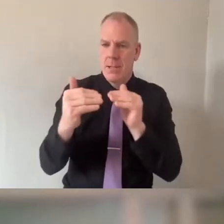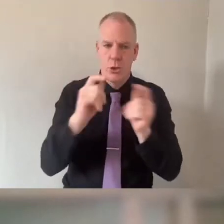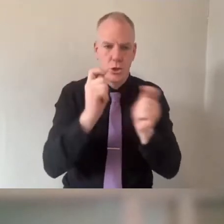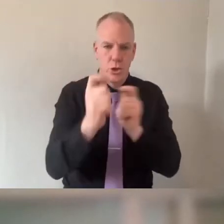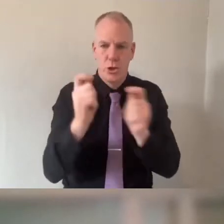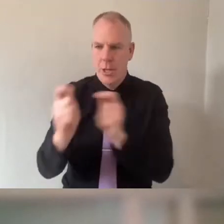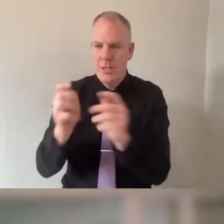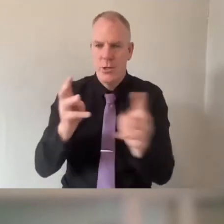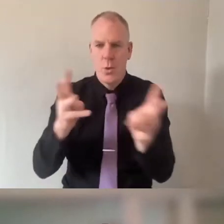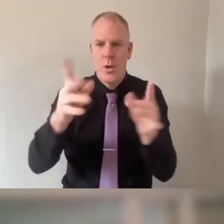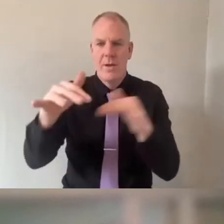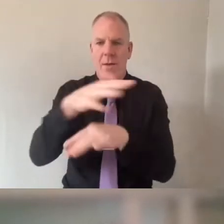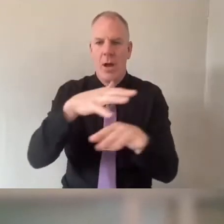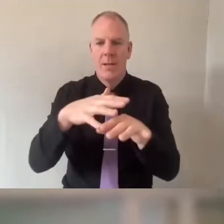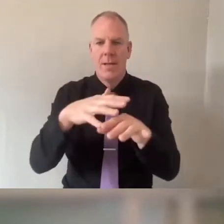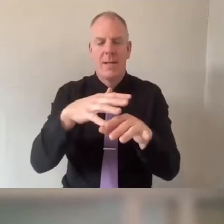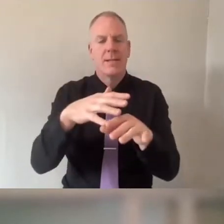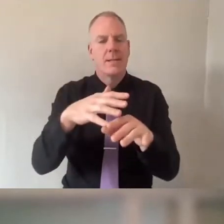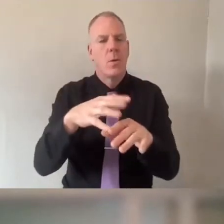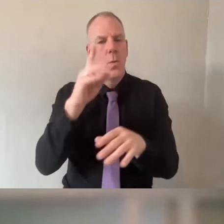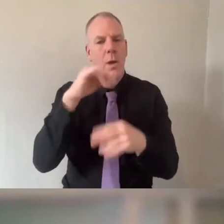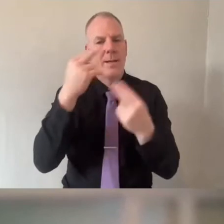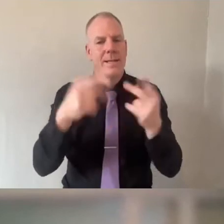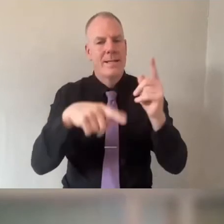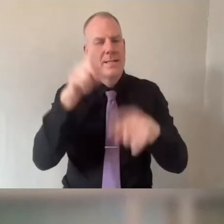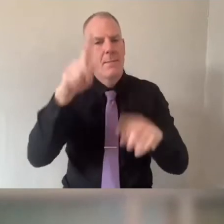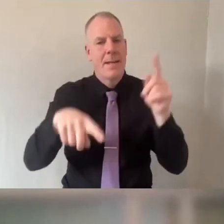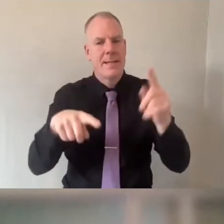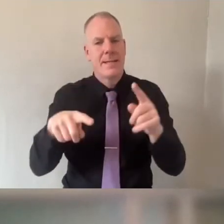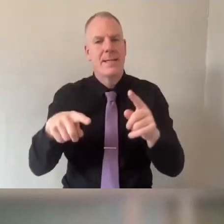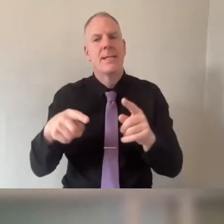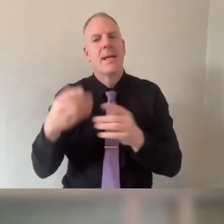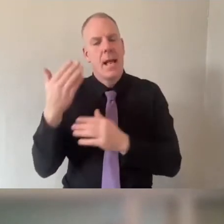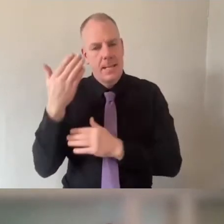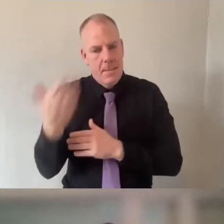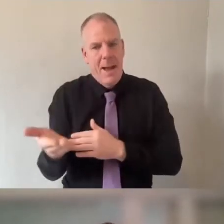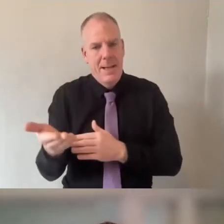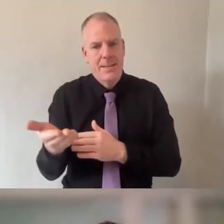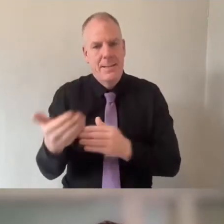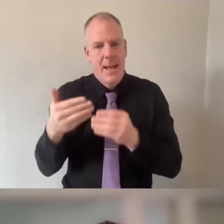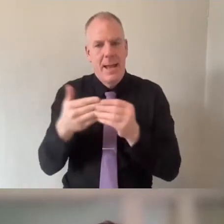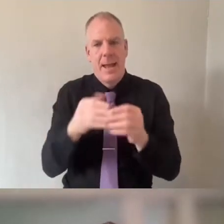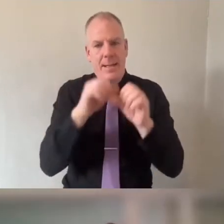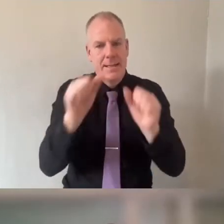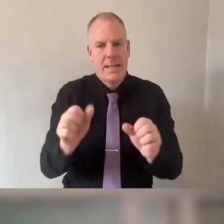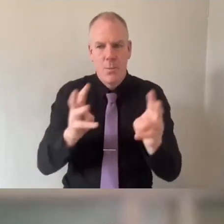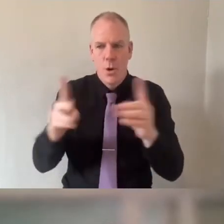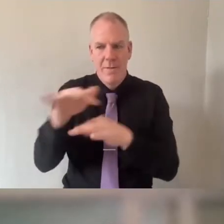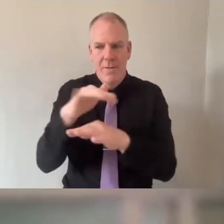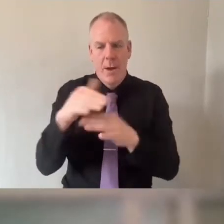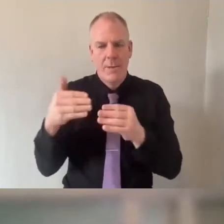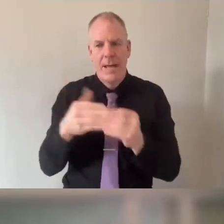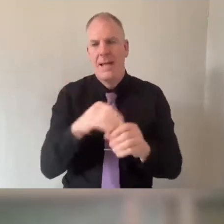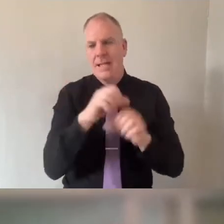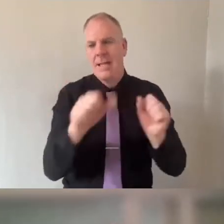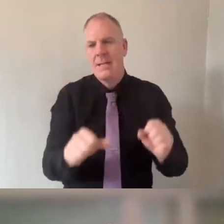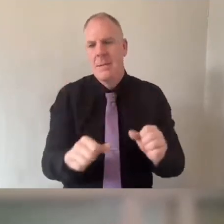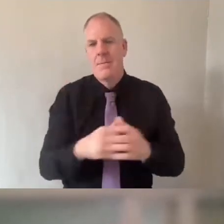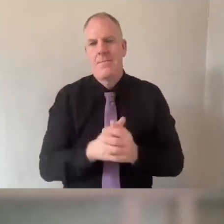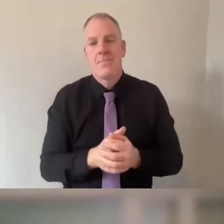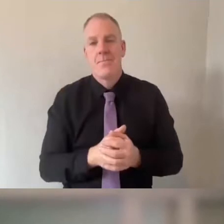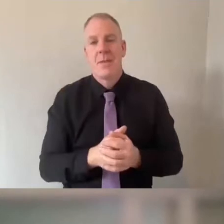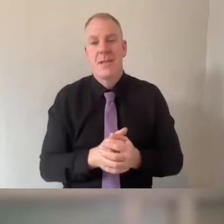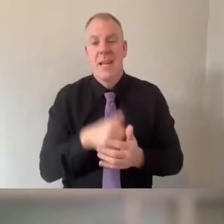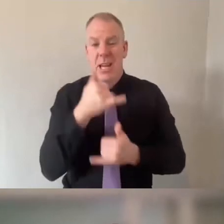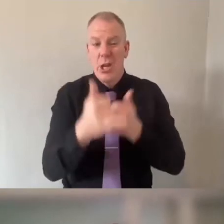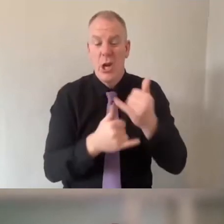the dynamic side of this demand-led system comes in. I think the years of where we think we can develop qualifications in